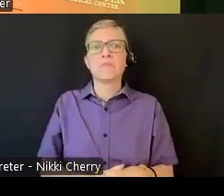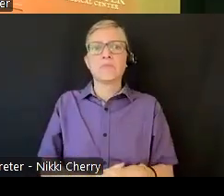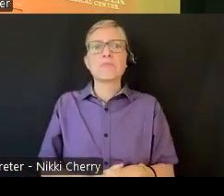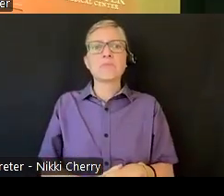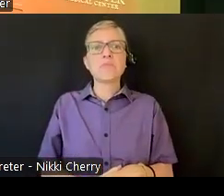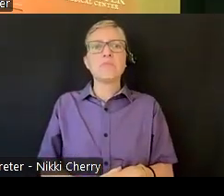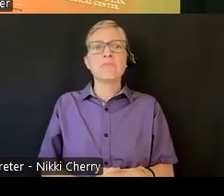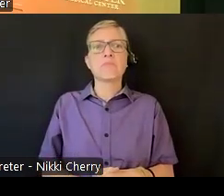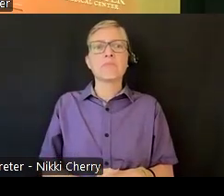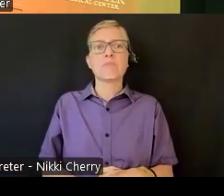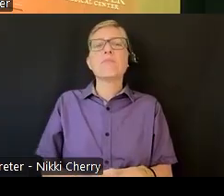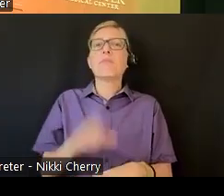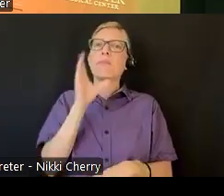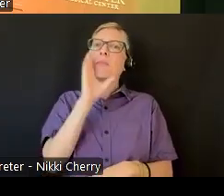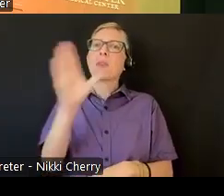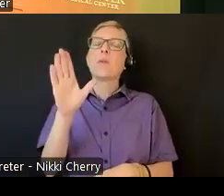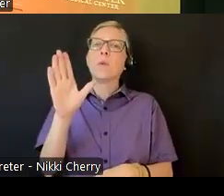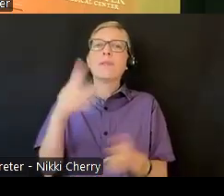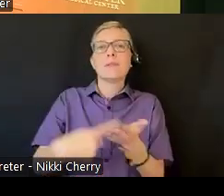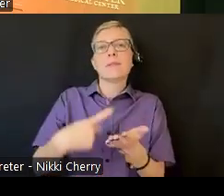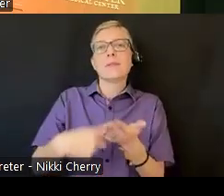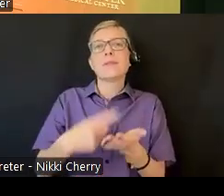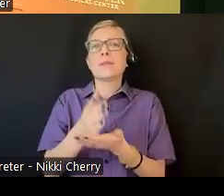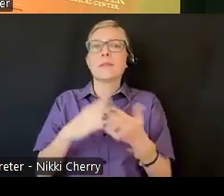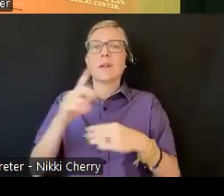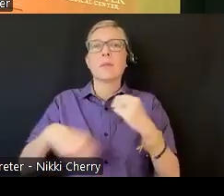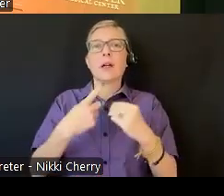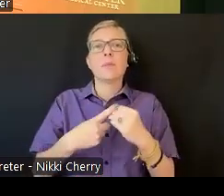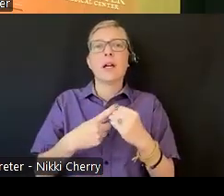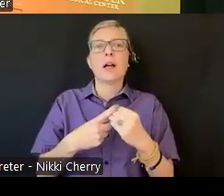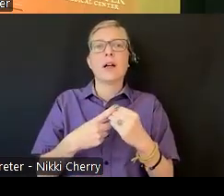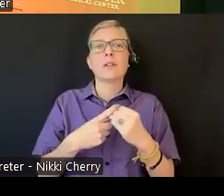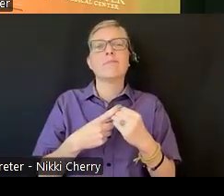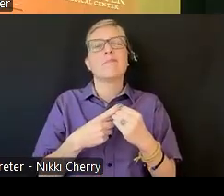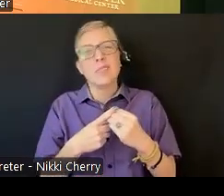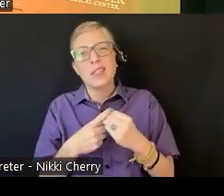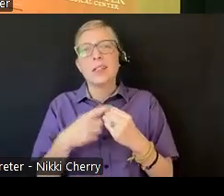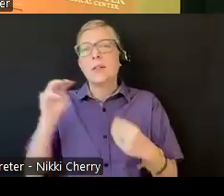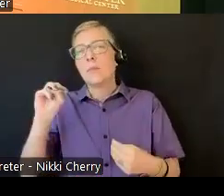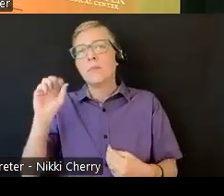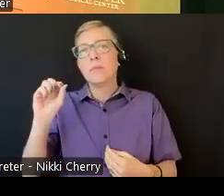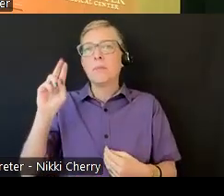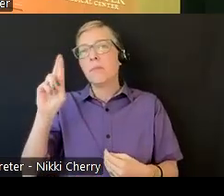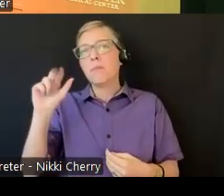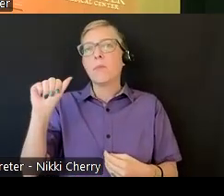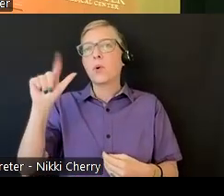about what I've been thinking lately, more about moral regrets as well, as a